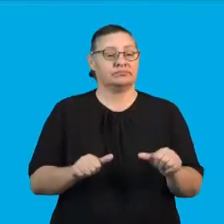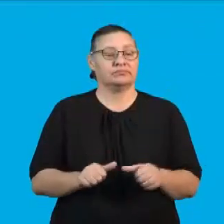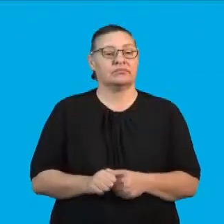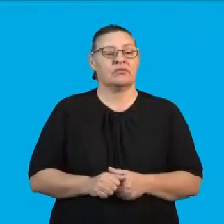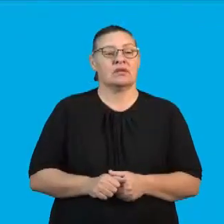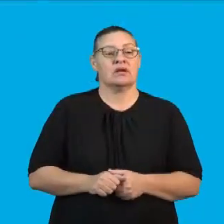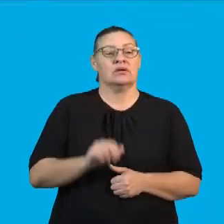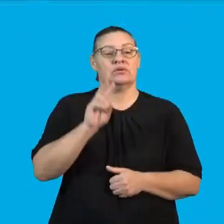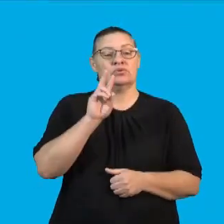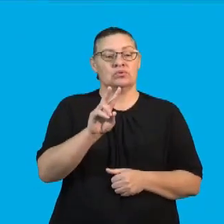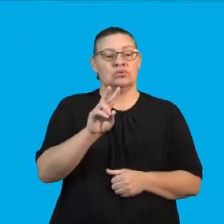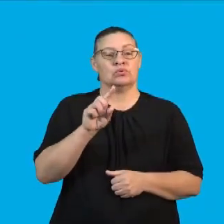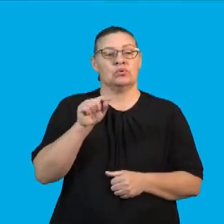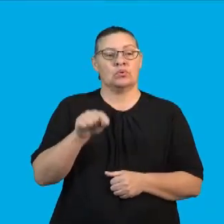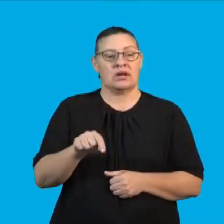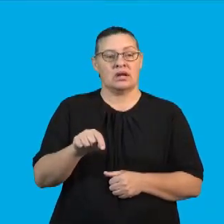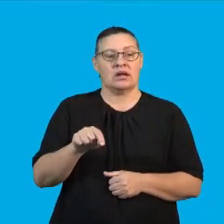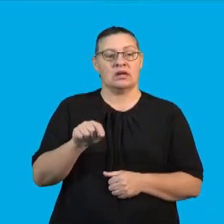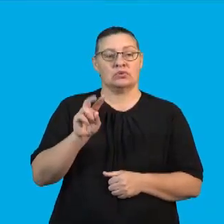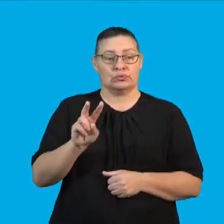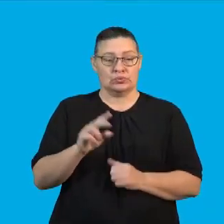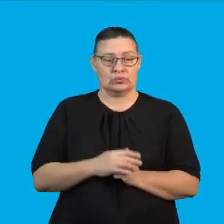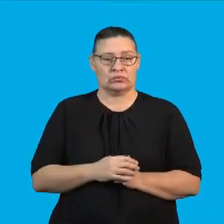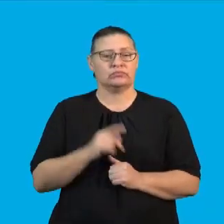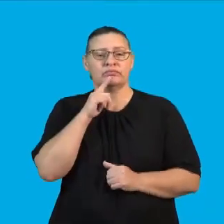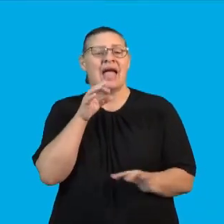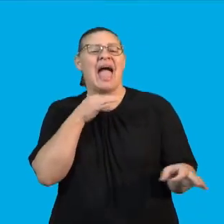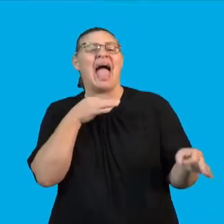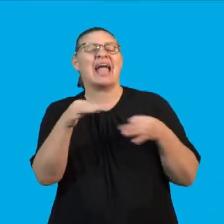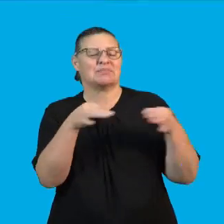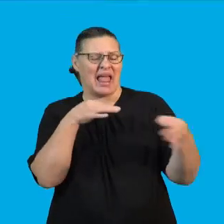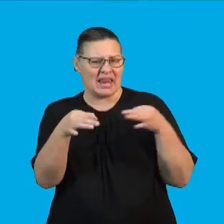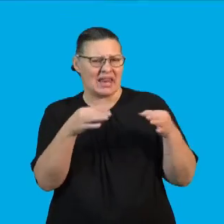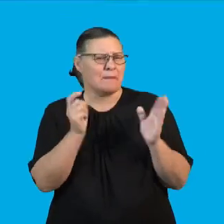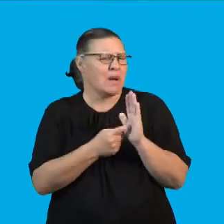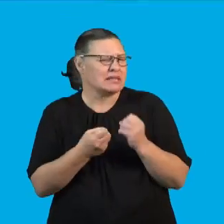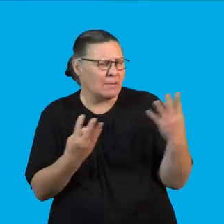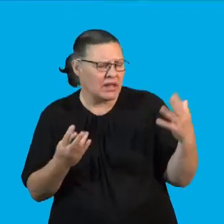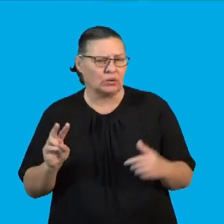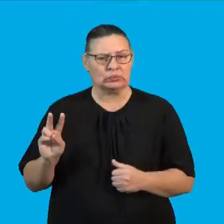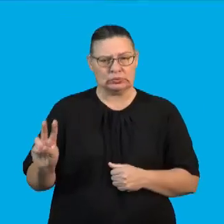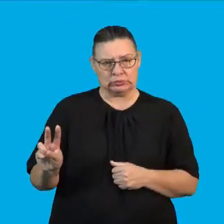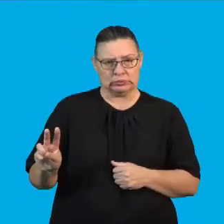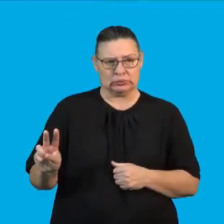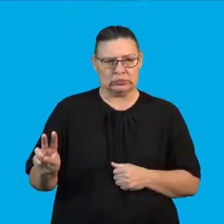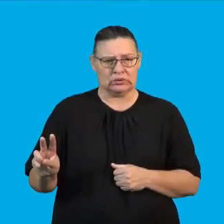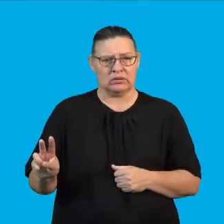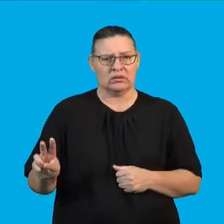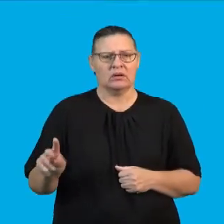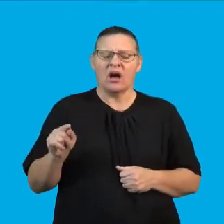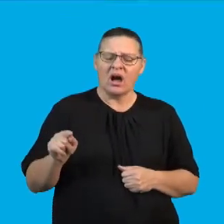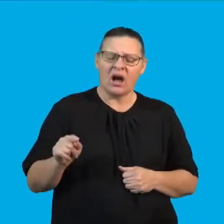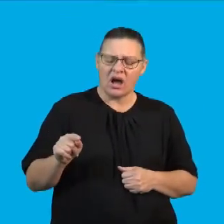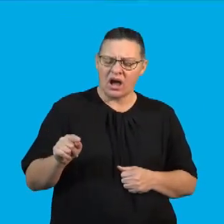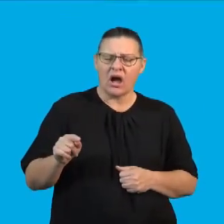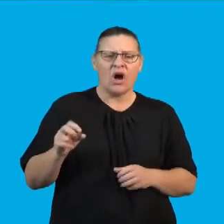Let us look now at question 2.1.2. Explain, this is explain now. For how many marks? 2 marks.